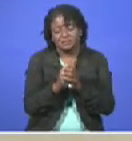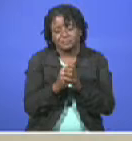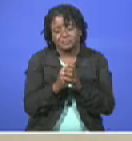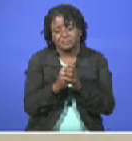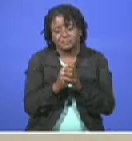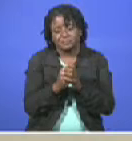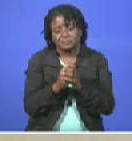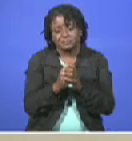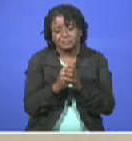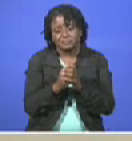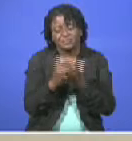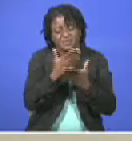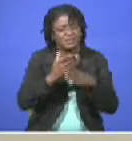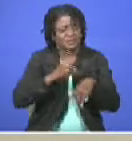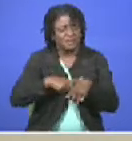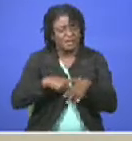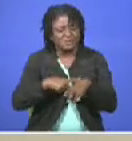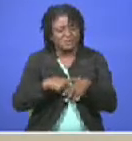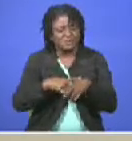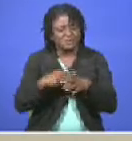Sometimes the conversation gets a bit heated.